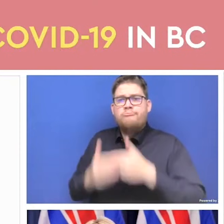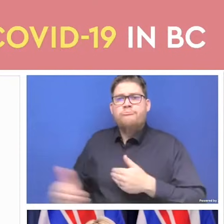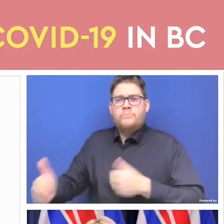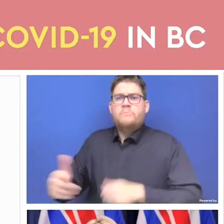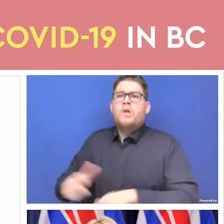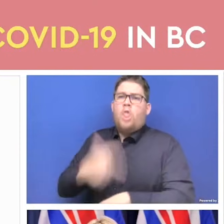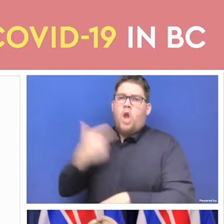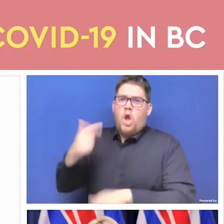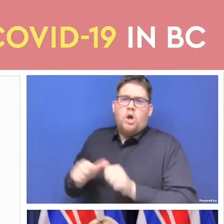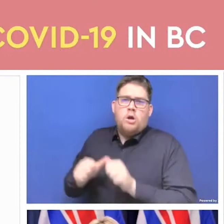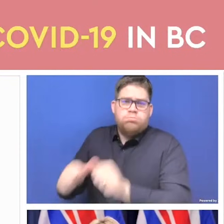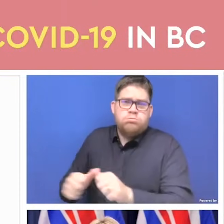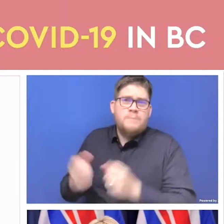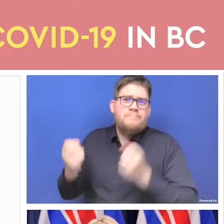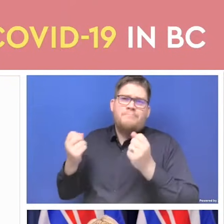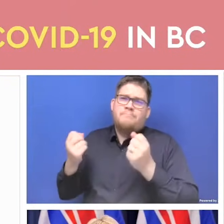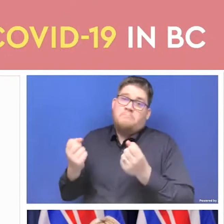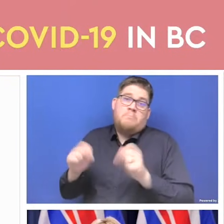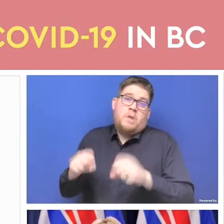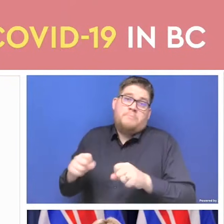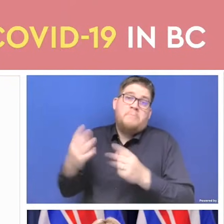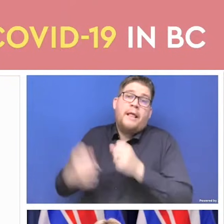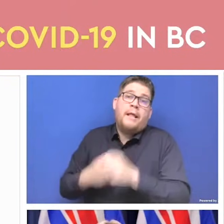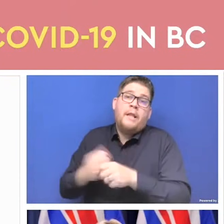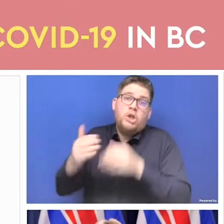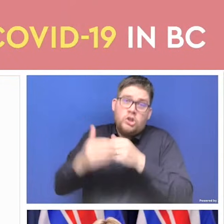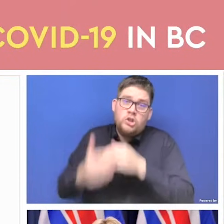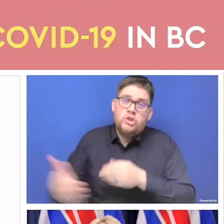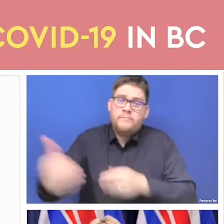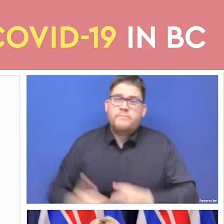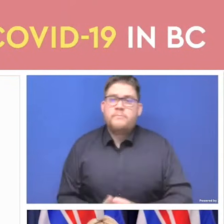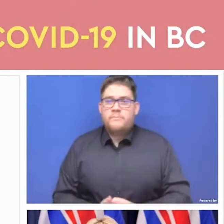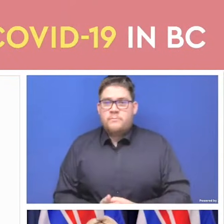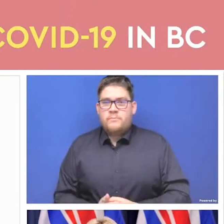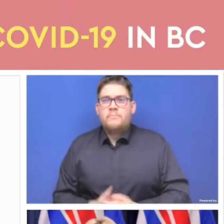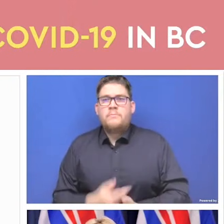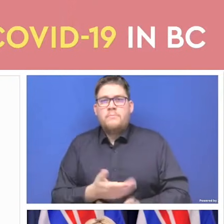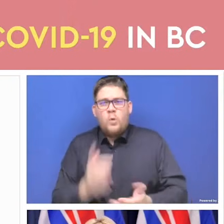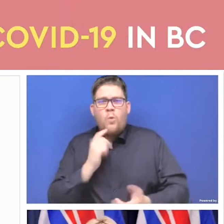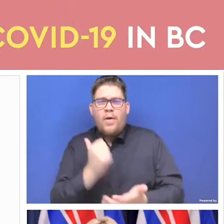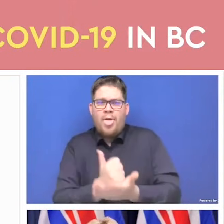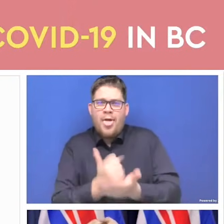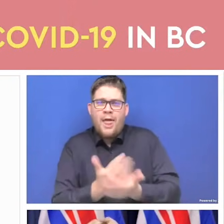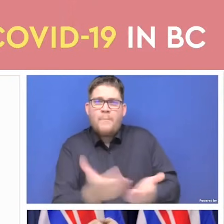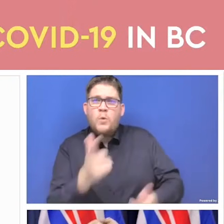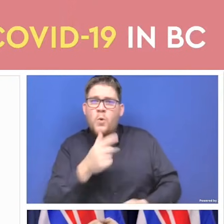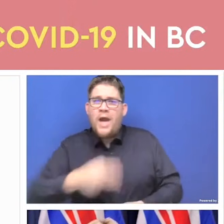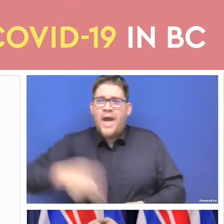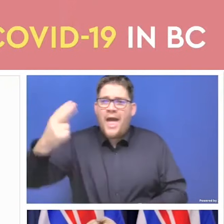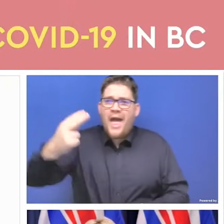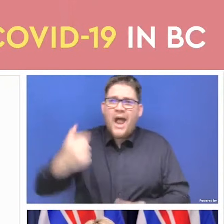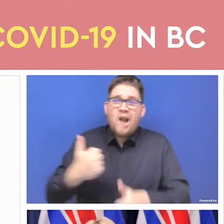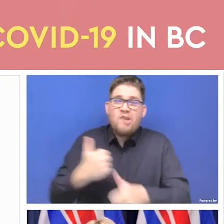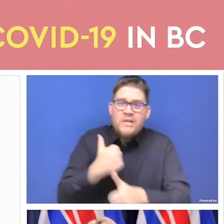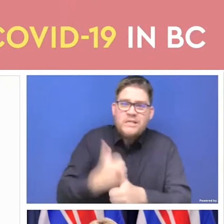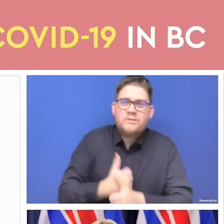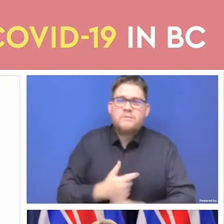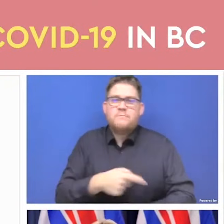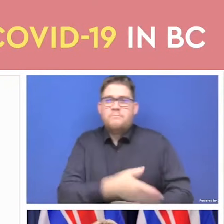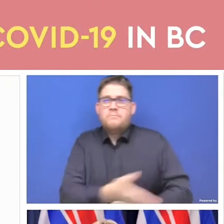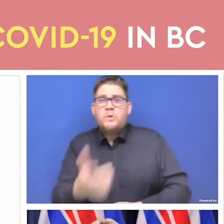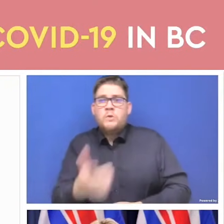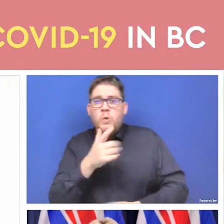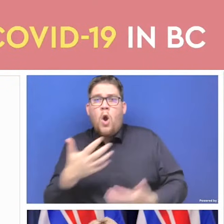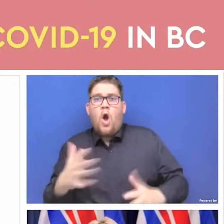protect people at higher risk of severe illness, who are also the ones who are longest since they had their primary series. And